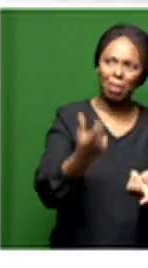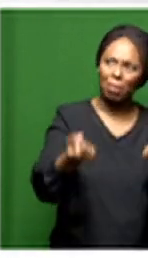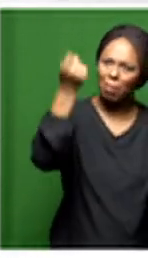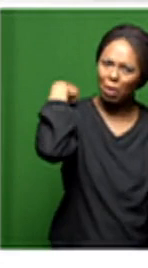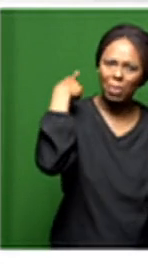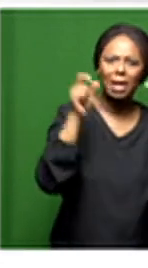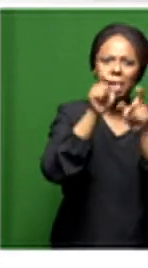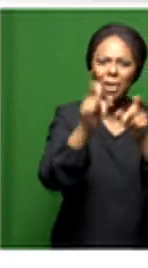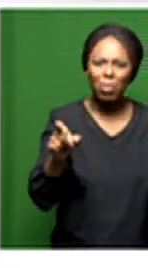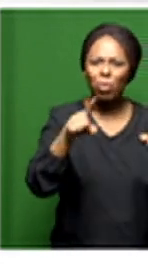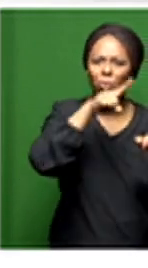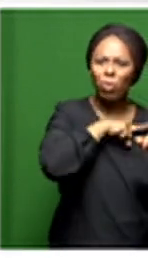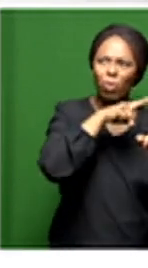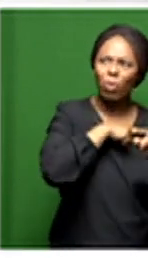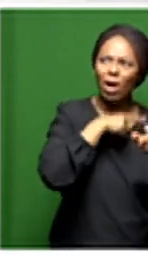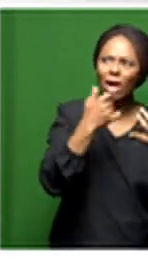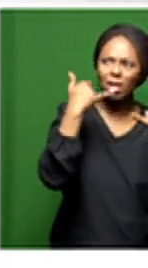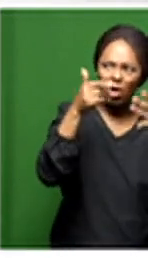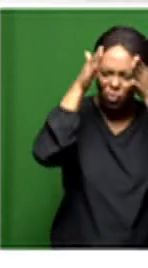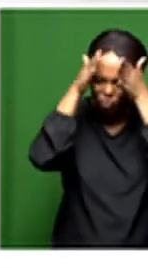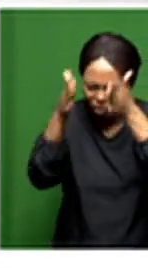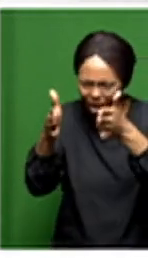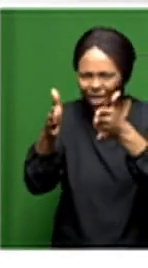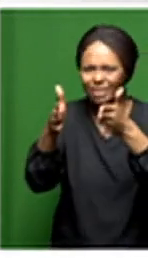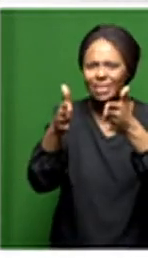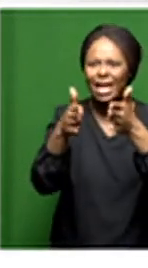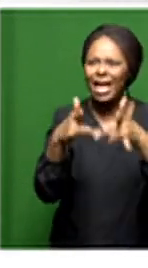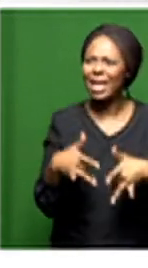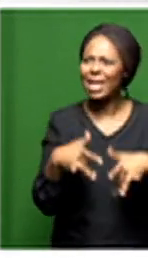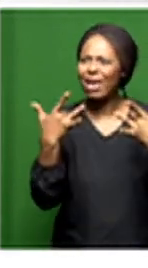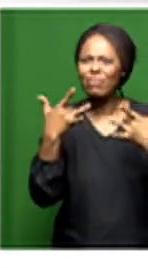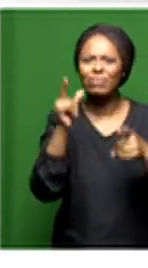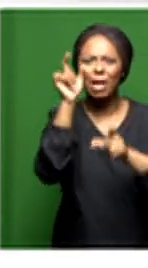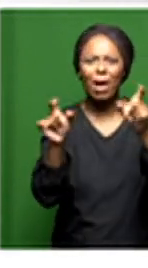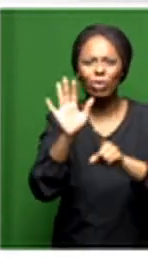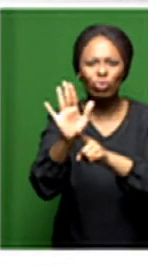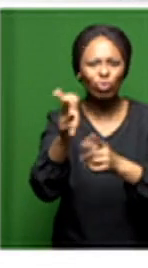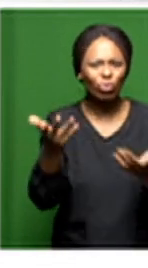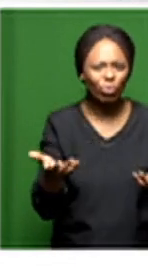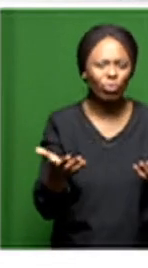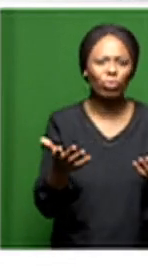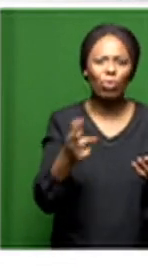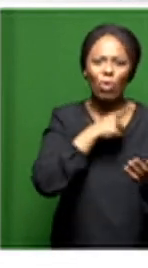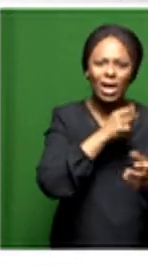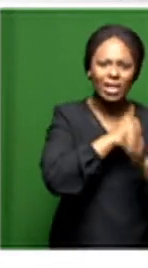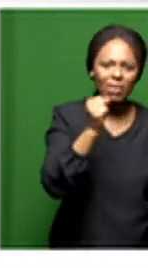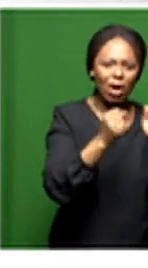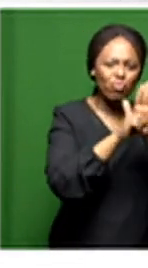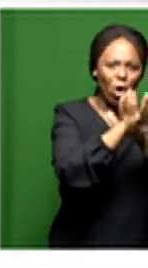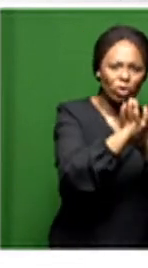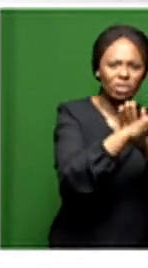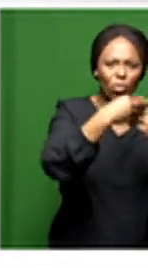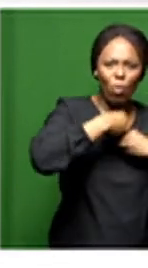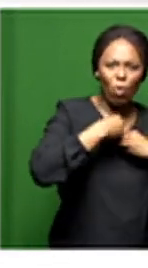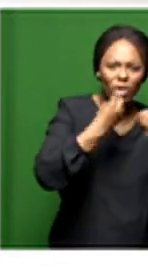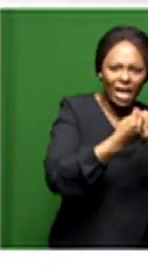to focus on the fake side of life, because no one posts their own true, faults, their own flaws on social